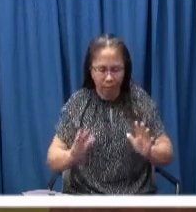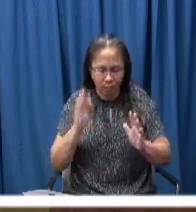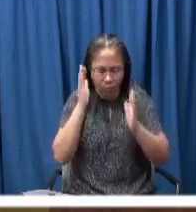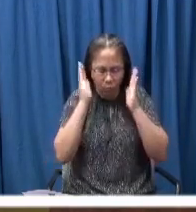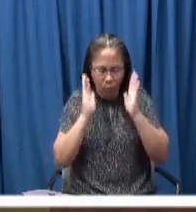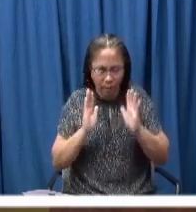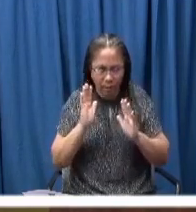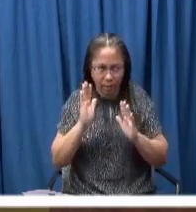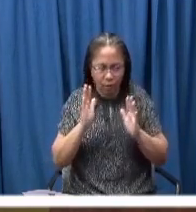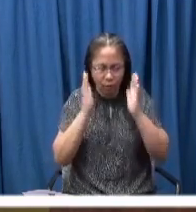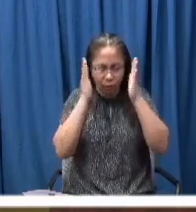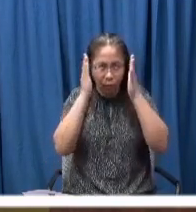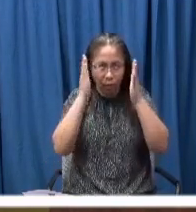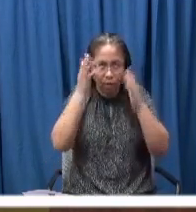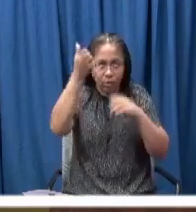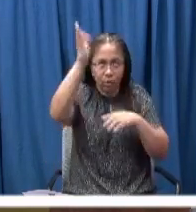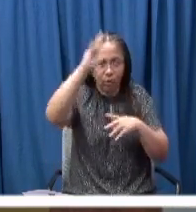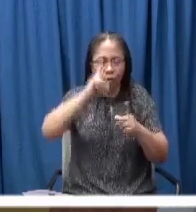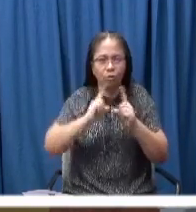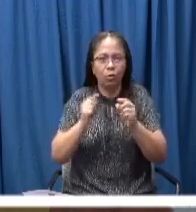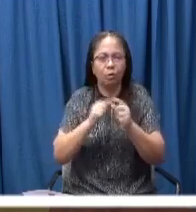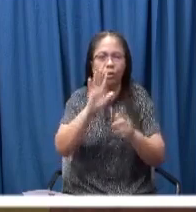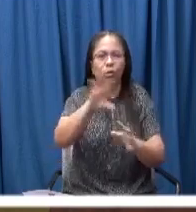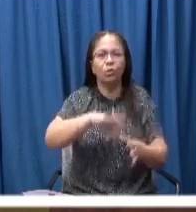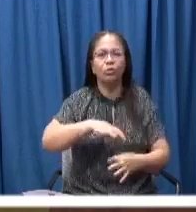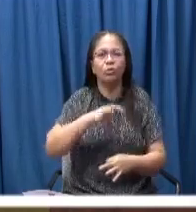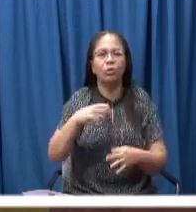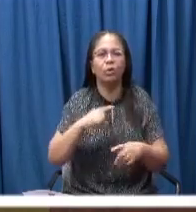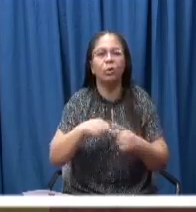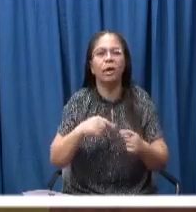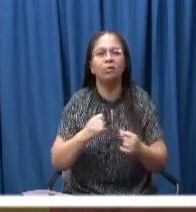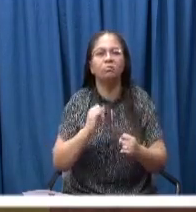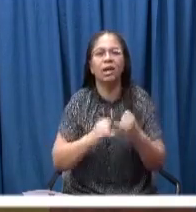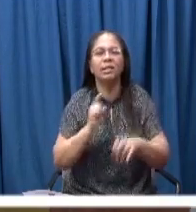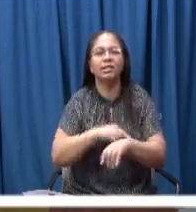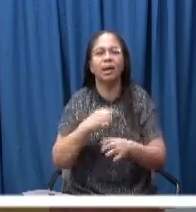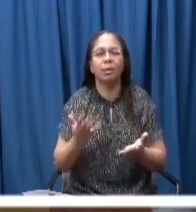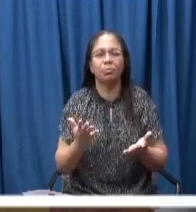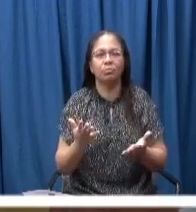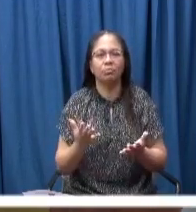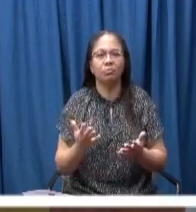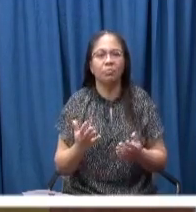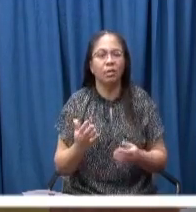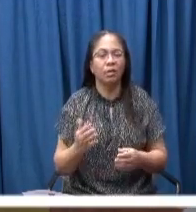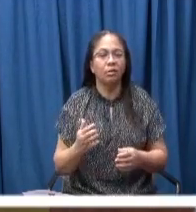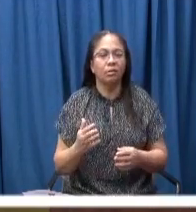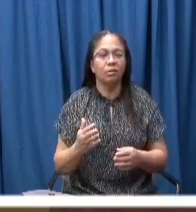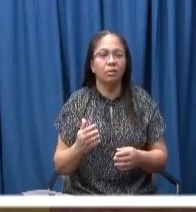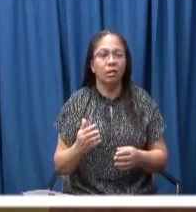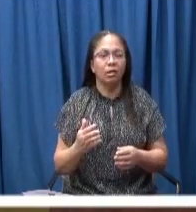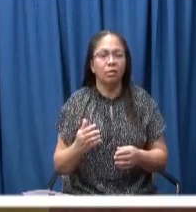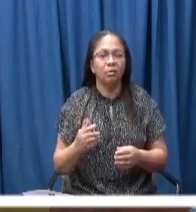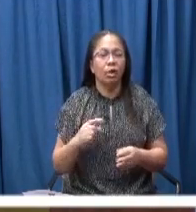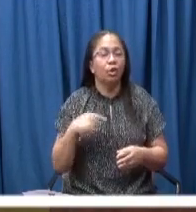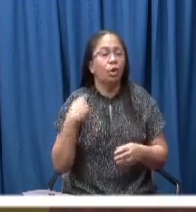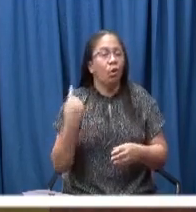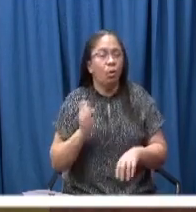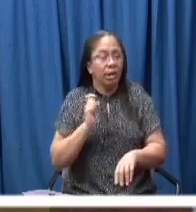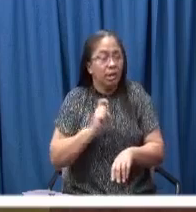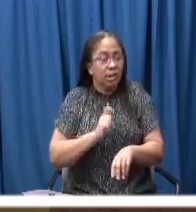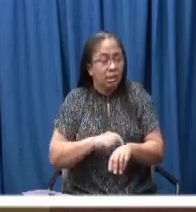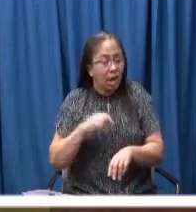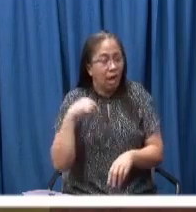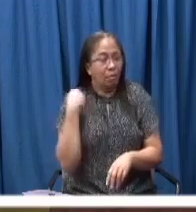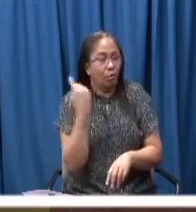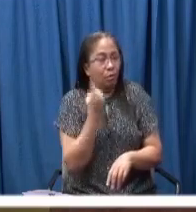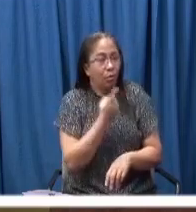soul? Because the only way that we would have this sense of a good shepherd through these next